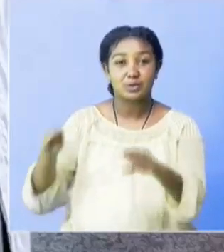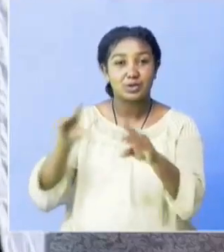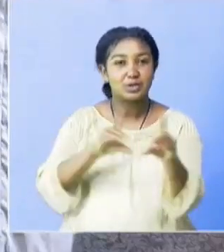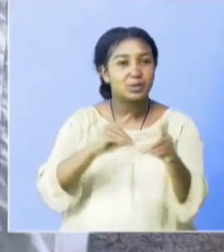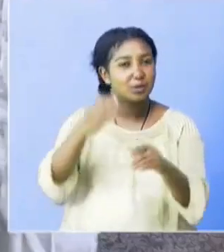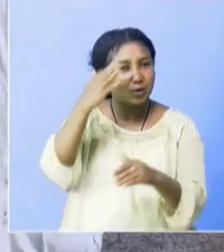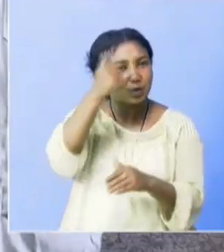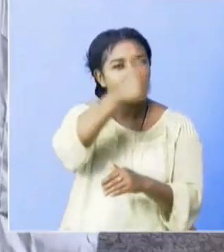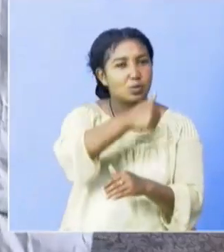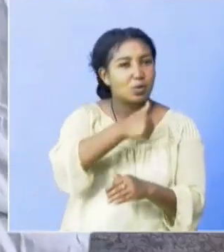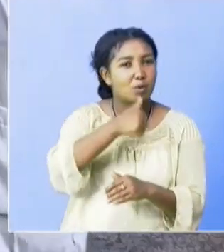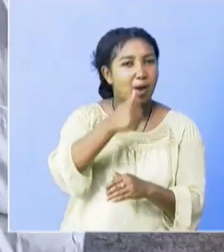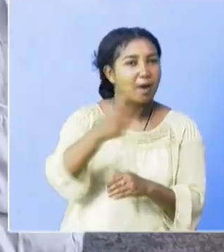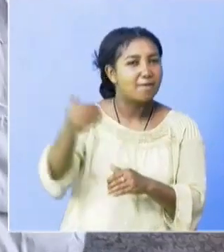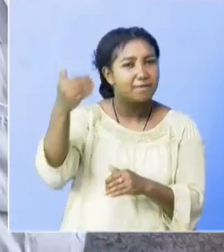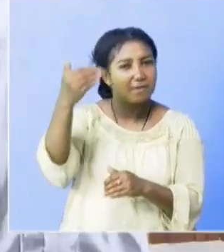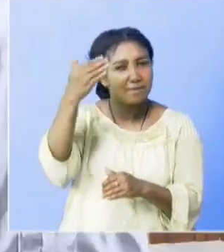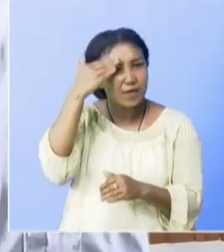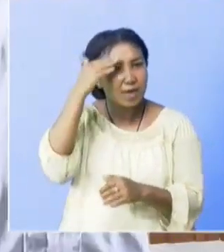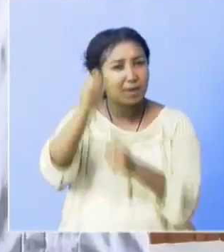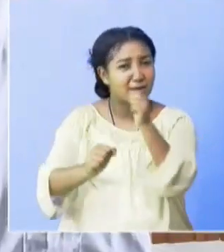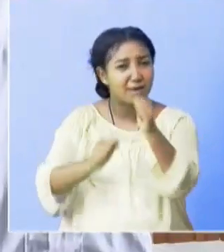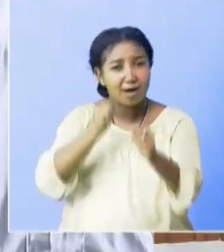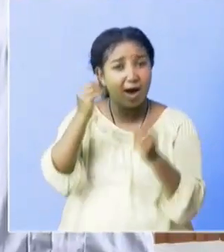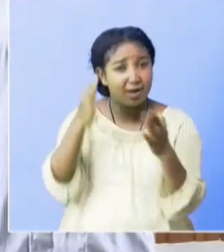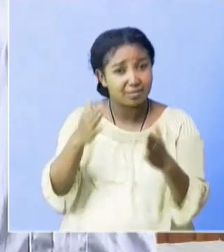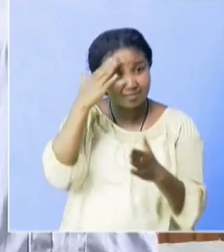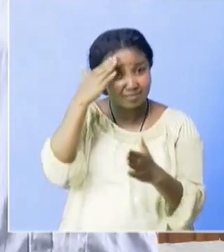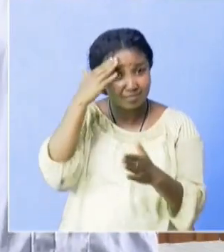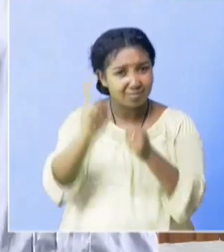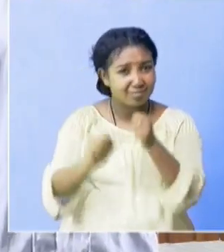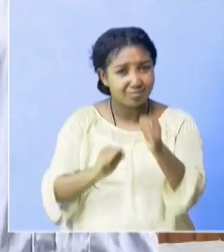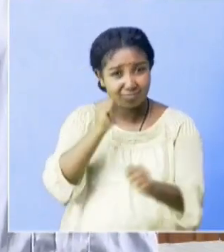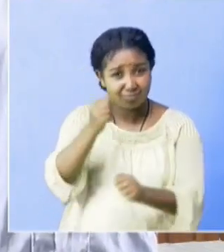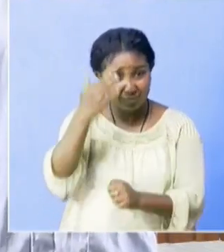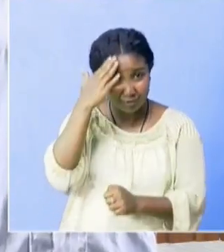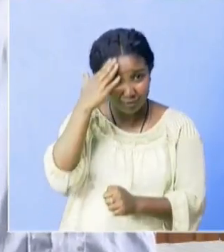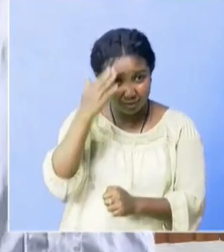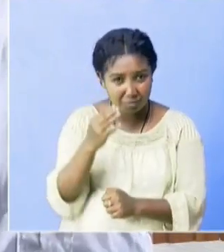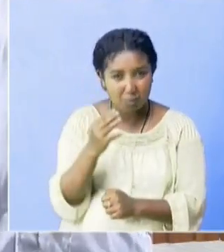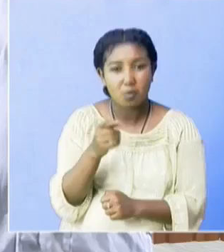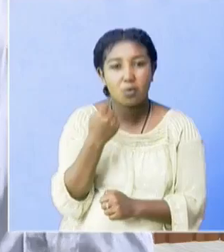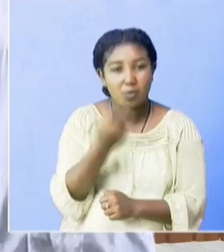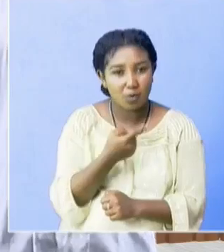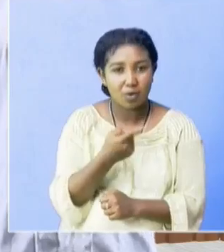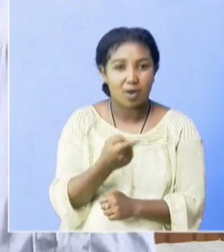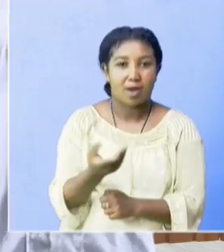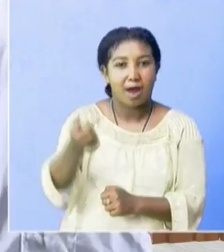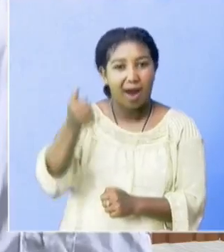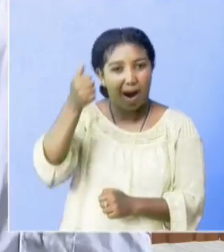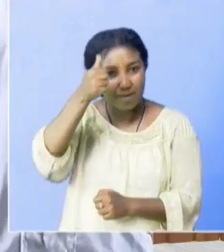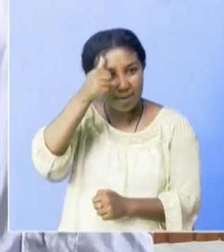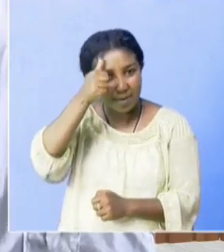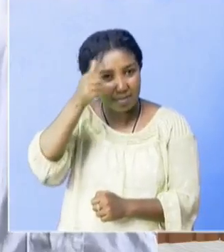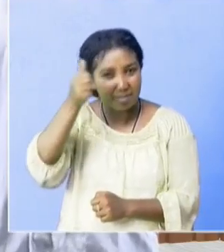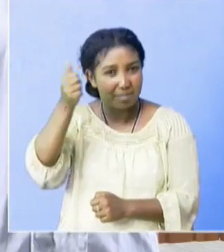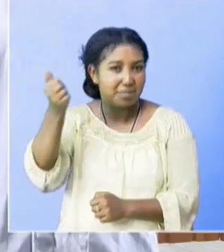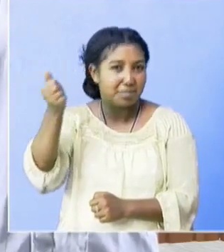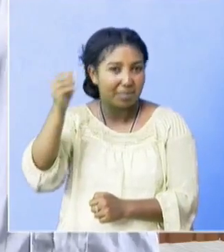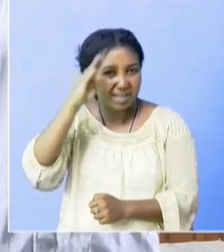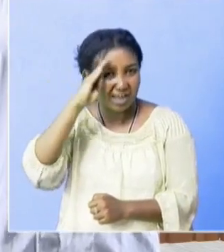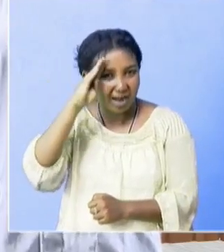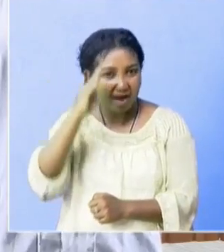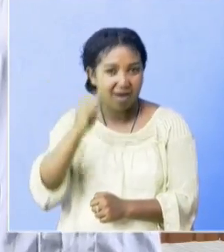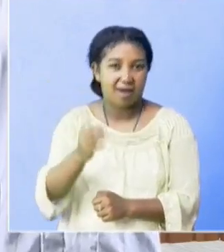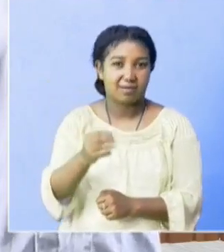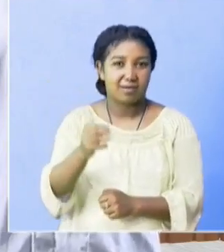you know Ethiopian famous runners or athletes? Like Abebe Bikila,